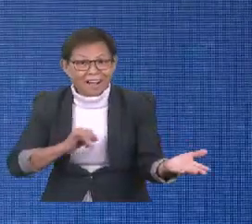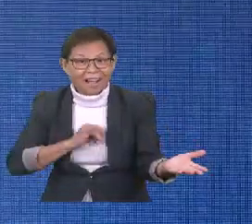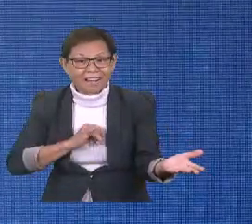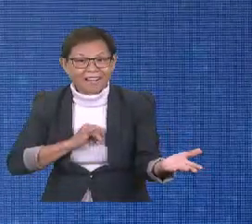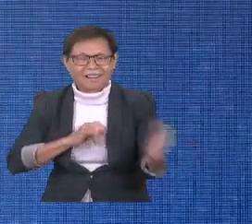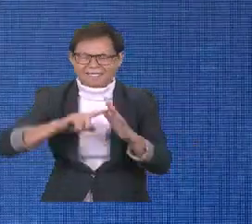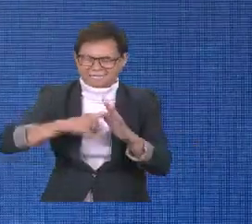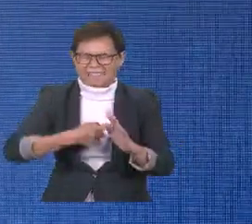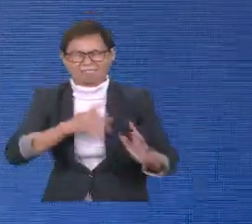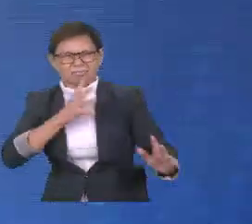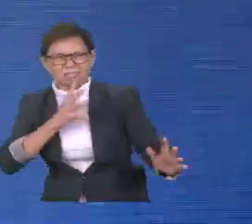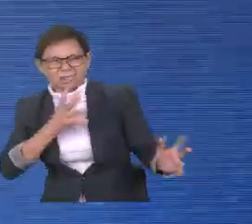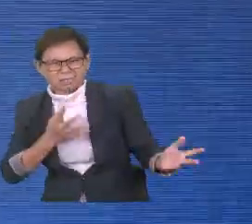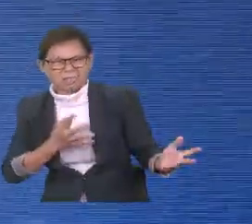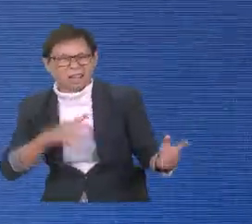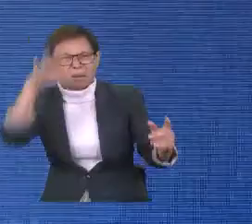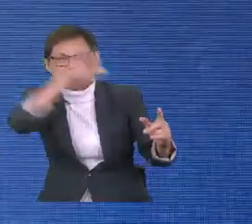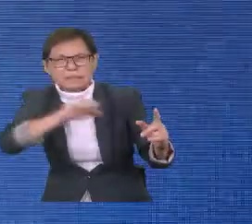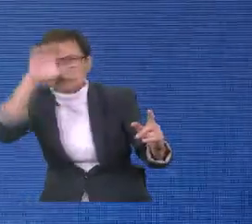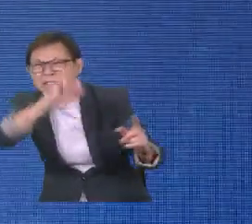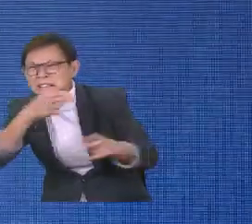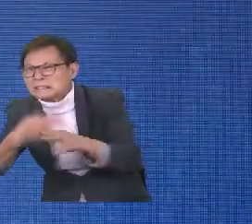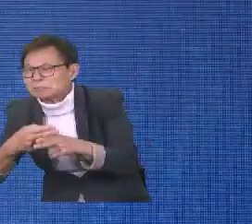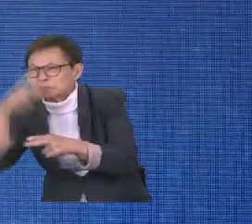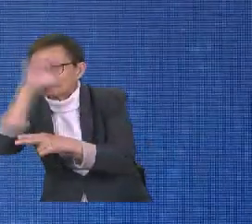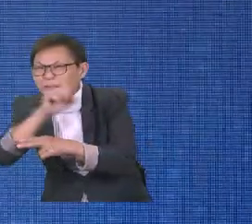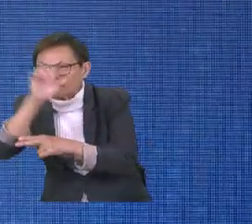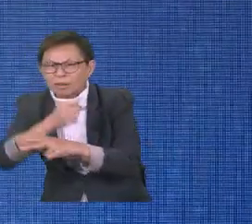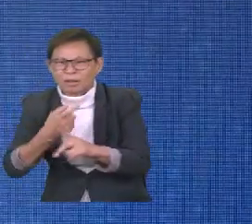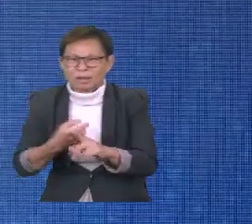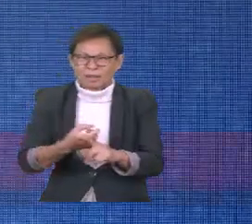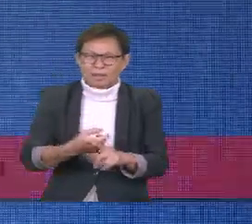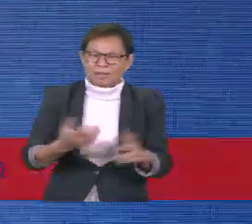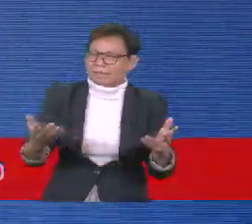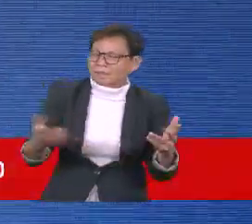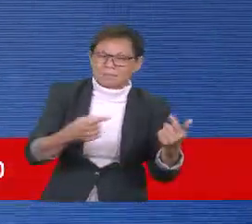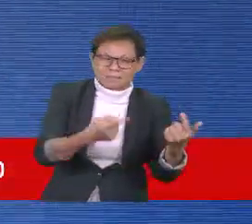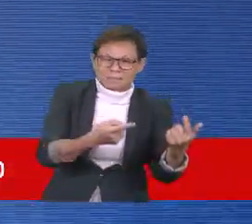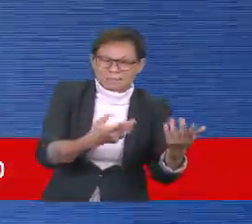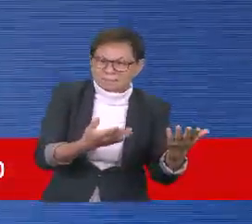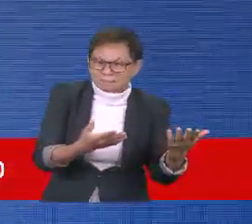If I start mentioning, they'll miss a few. Kun Pairoch is here.